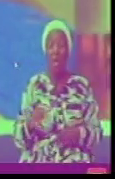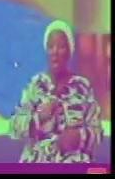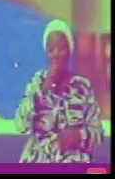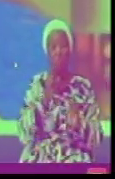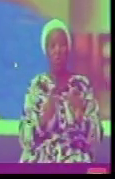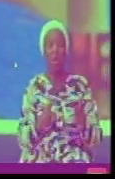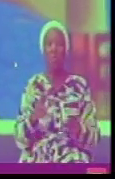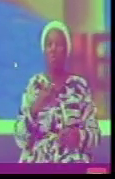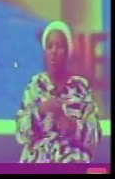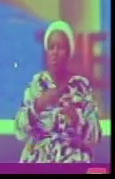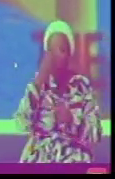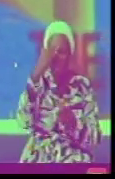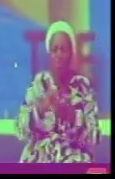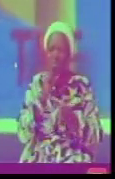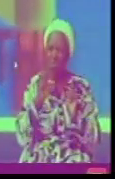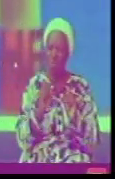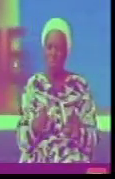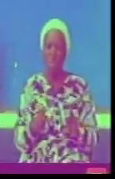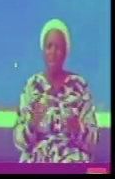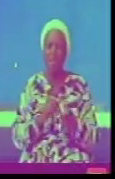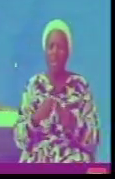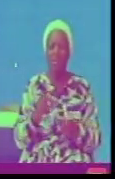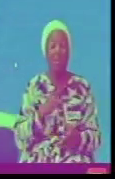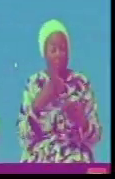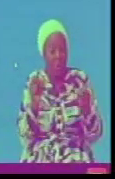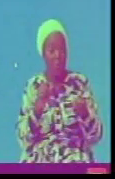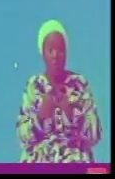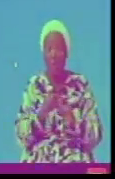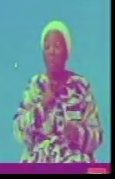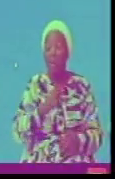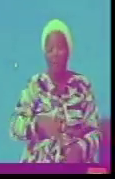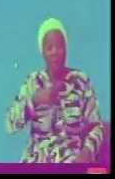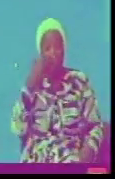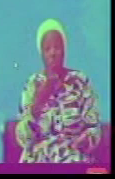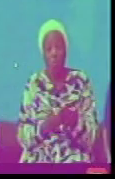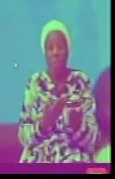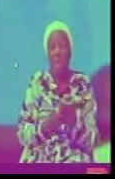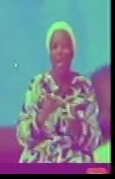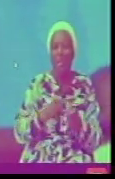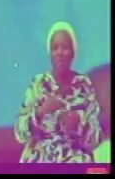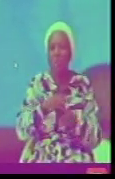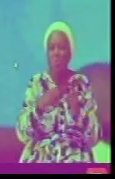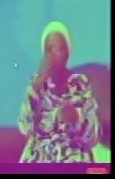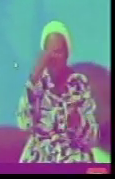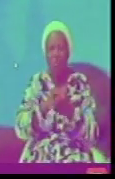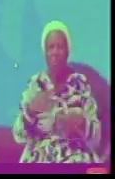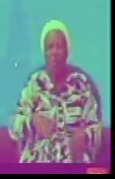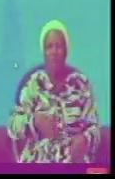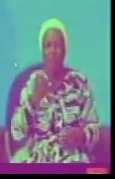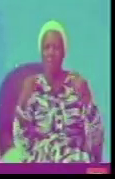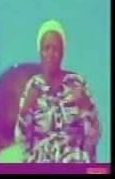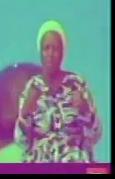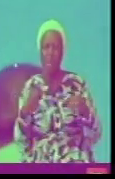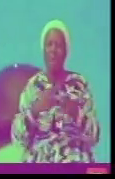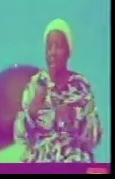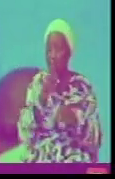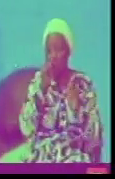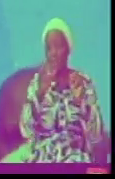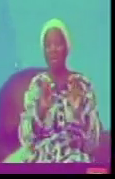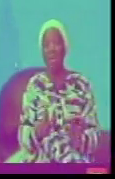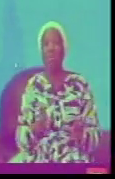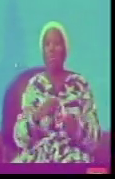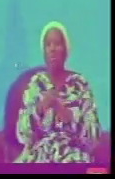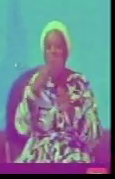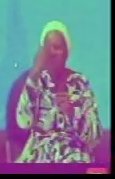having. If you keep quiet and say, I'm all right when you are not all right, I feel good when